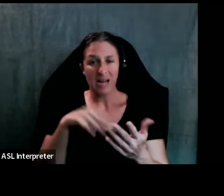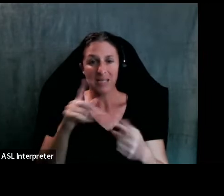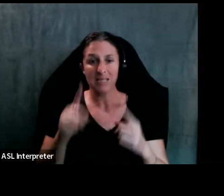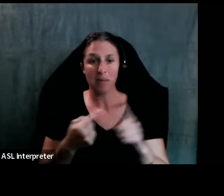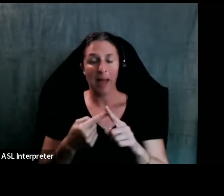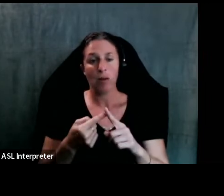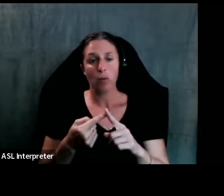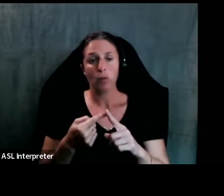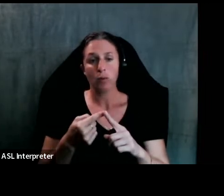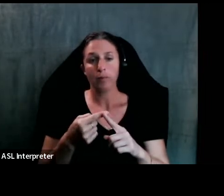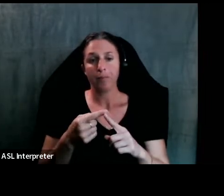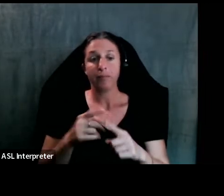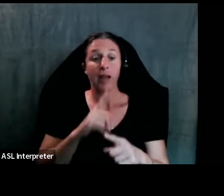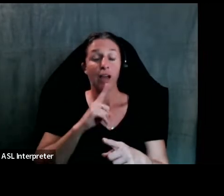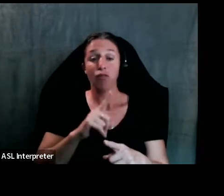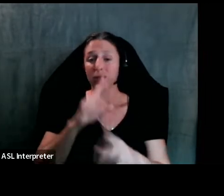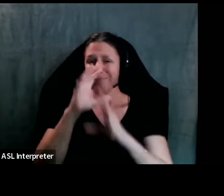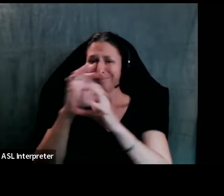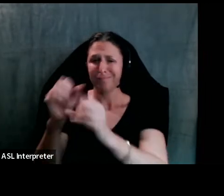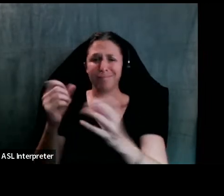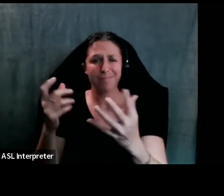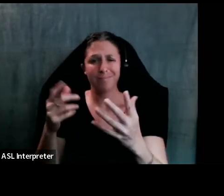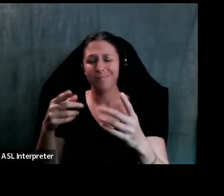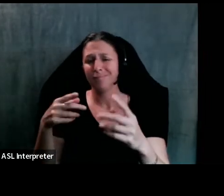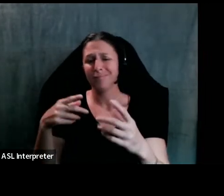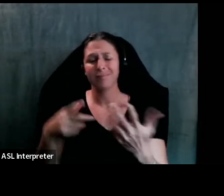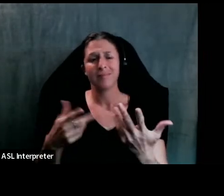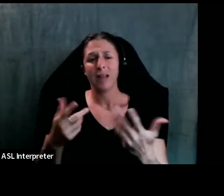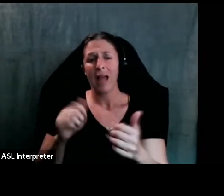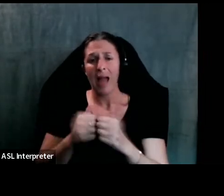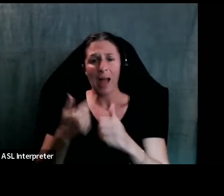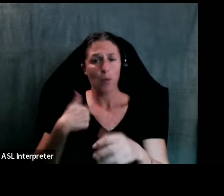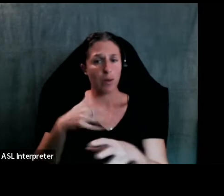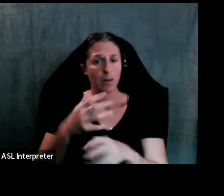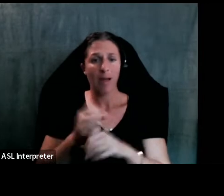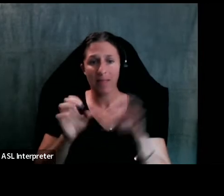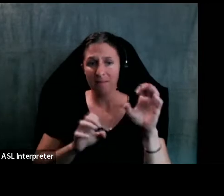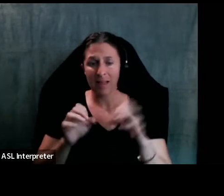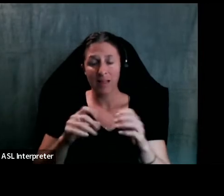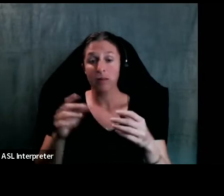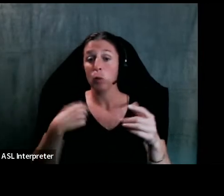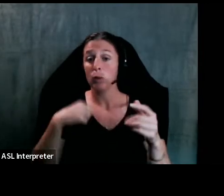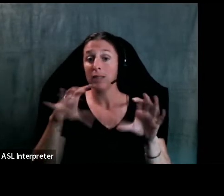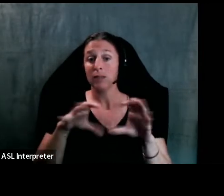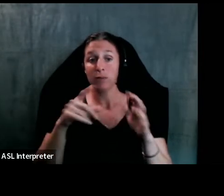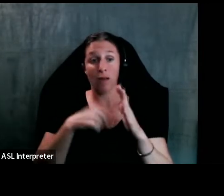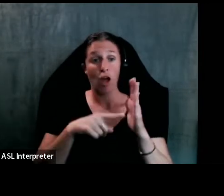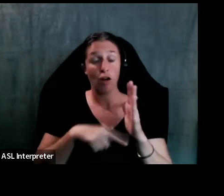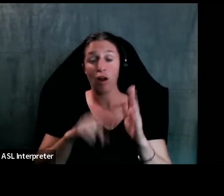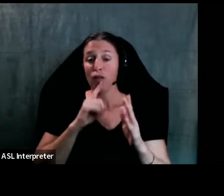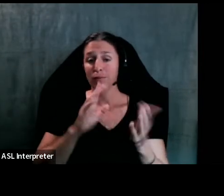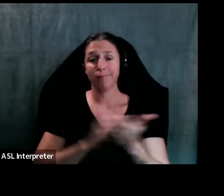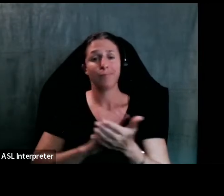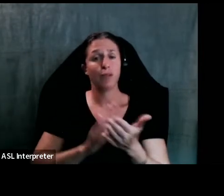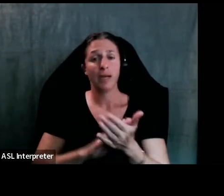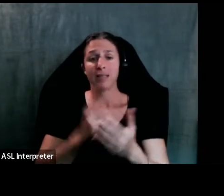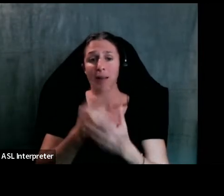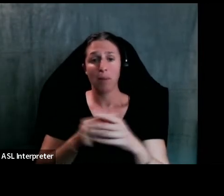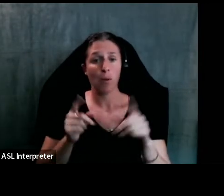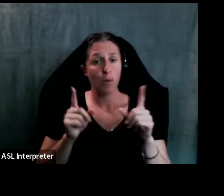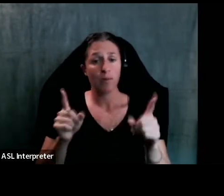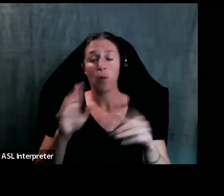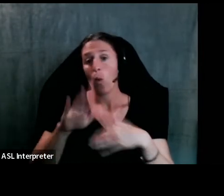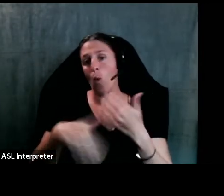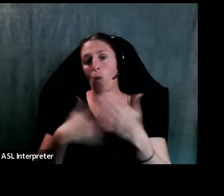because I really admire how we've gotten this evaluation. We did this audit. I'm really praising both of you, the